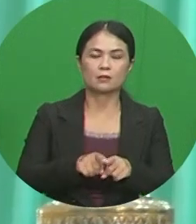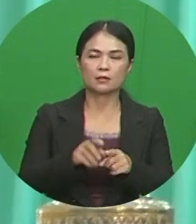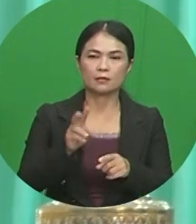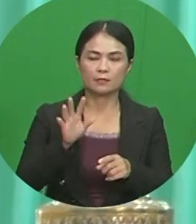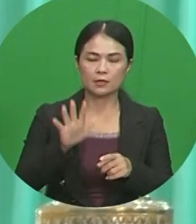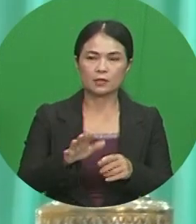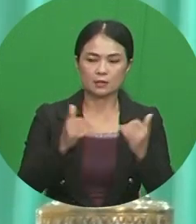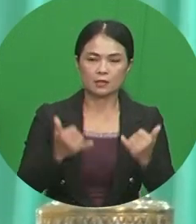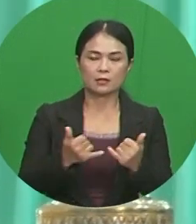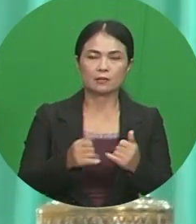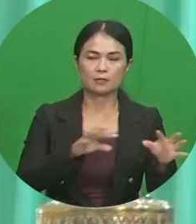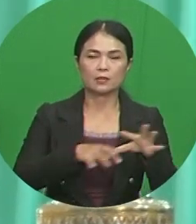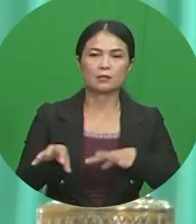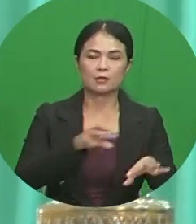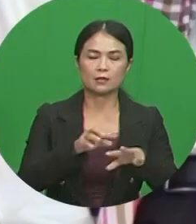5